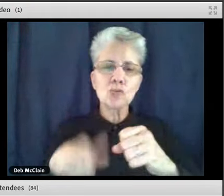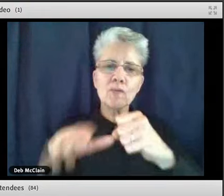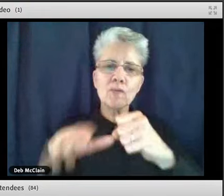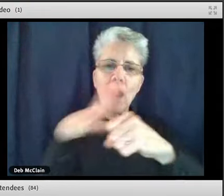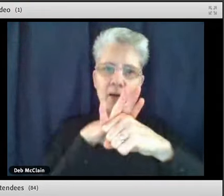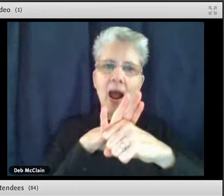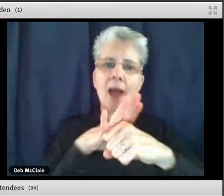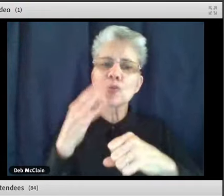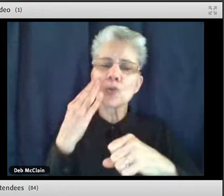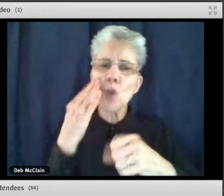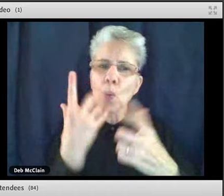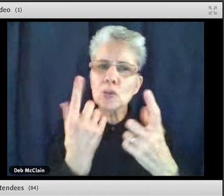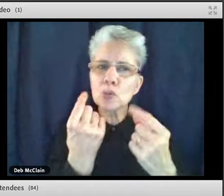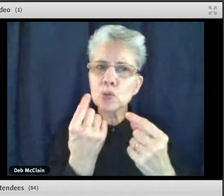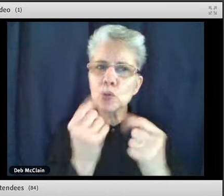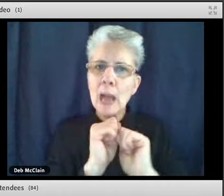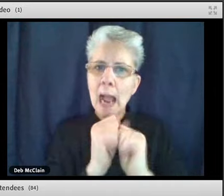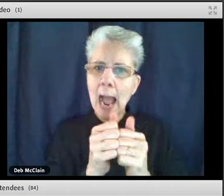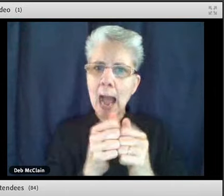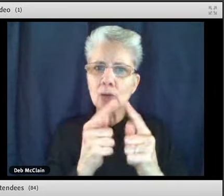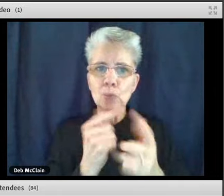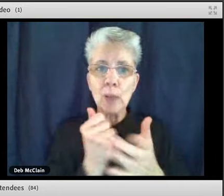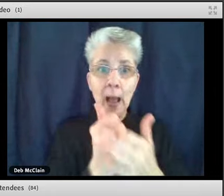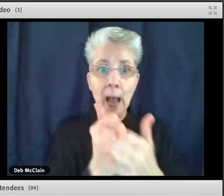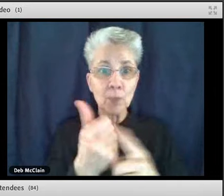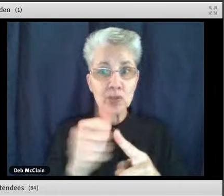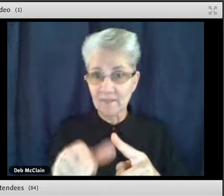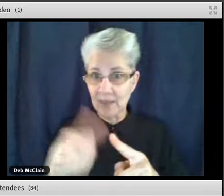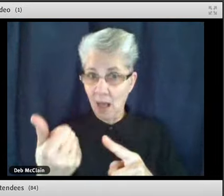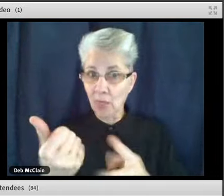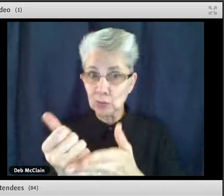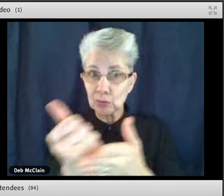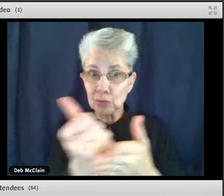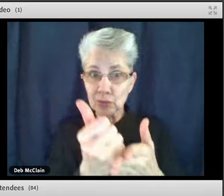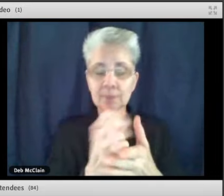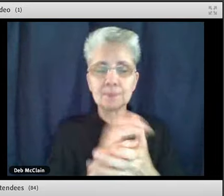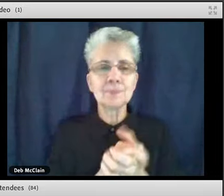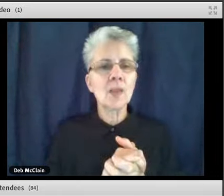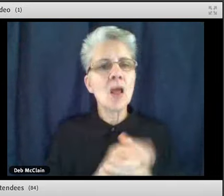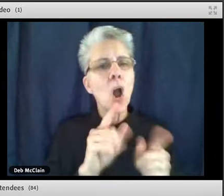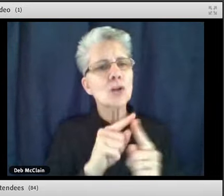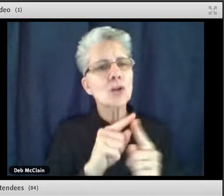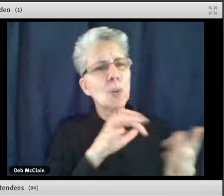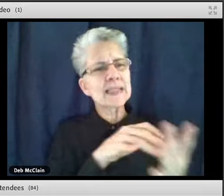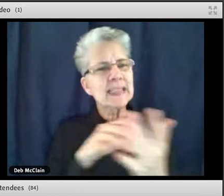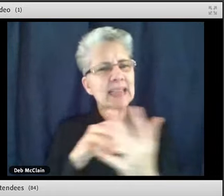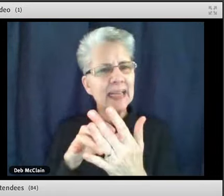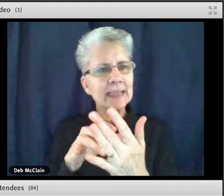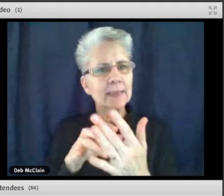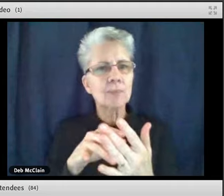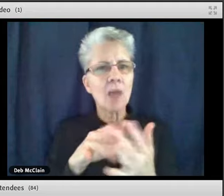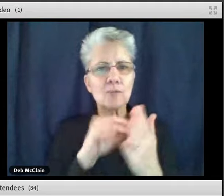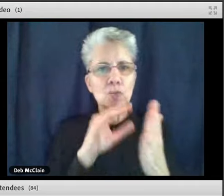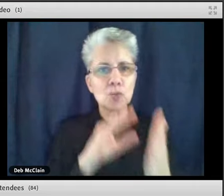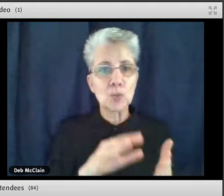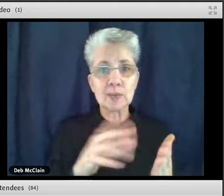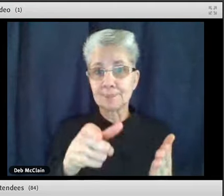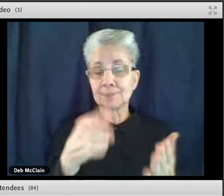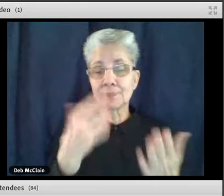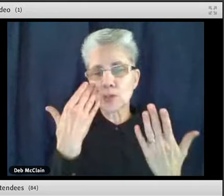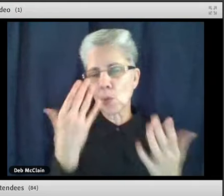techniques are pretty much the same. Consider the source, read the whole headline, check the